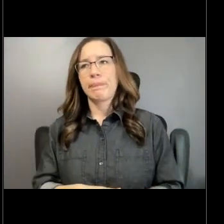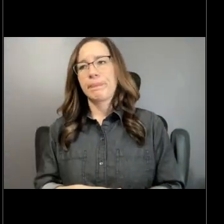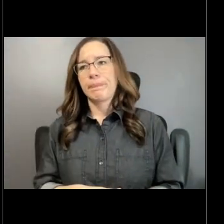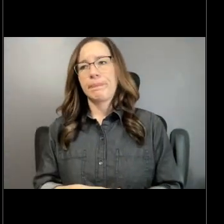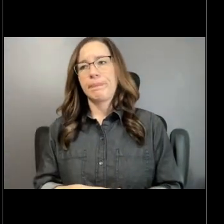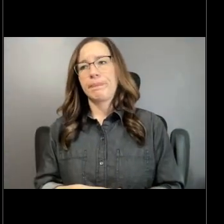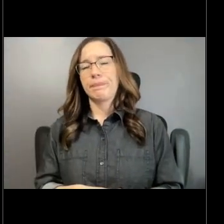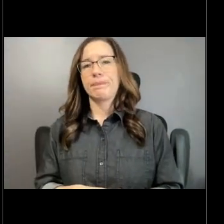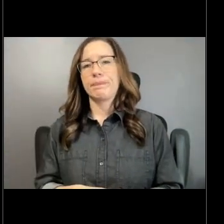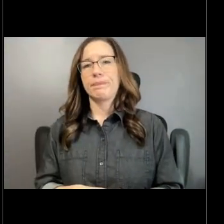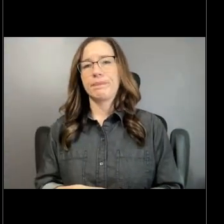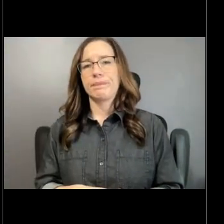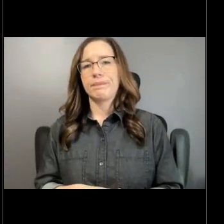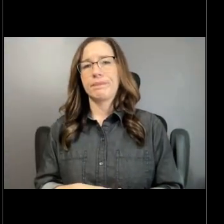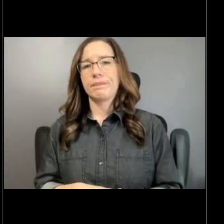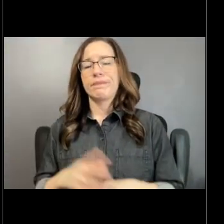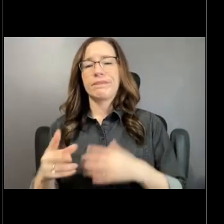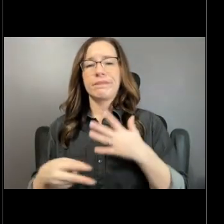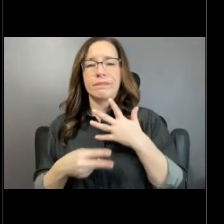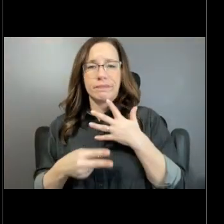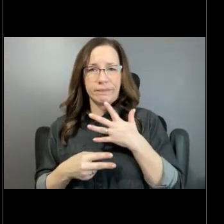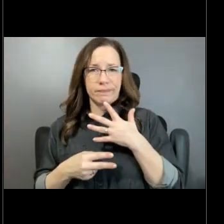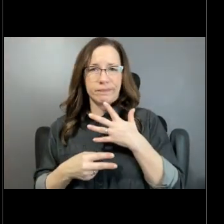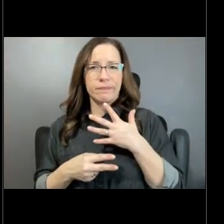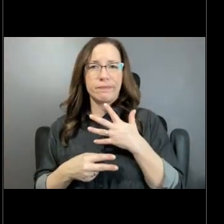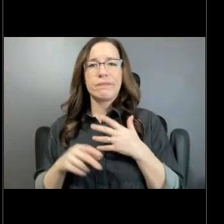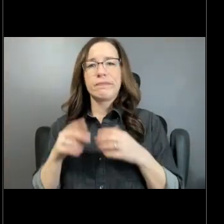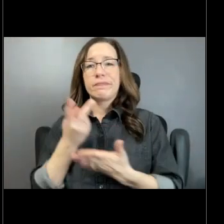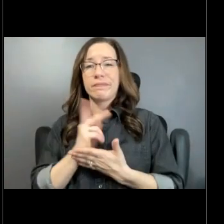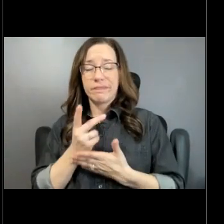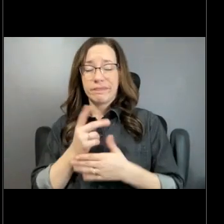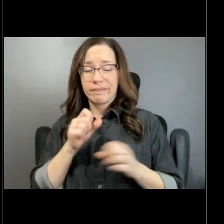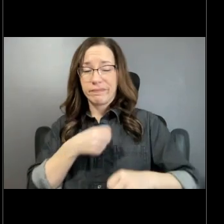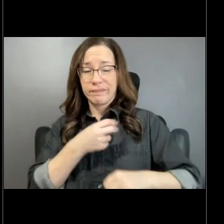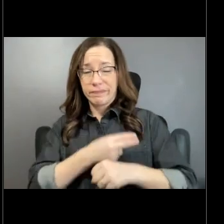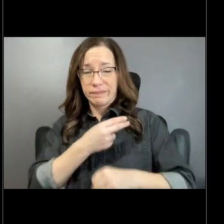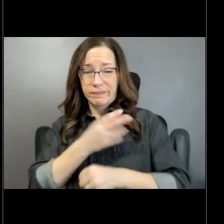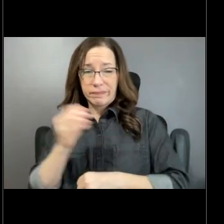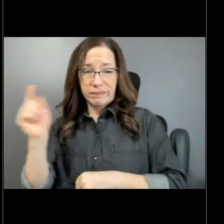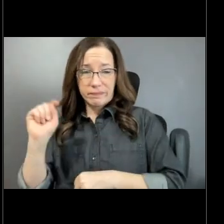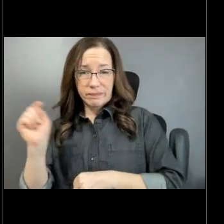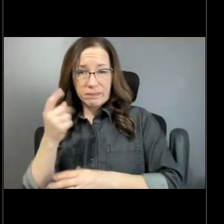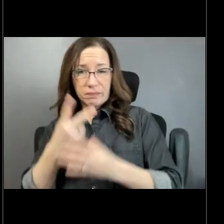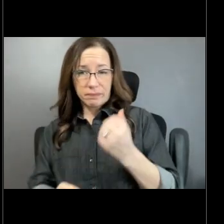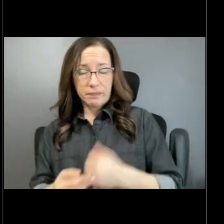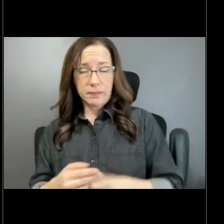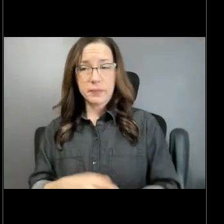And requirement 7, usable kitchens and bathrooms.